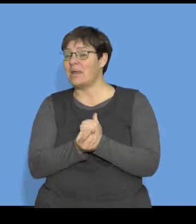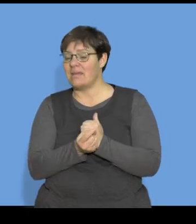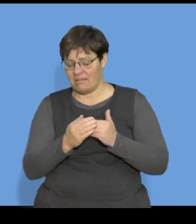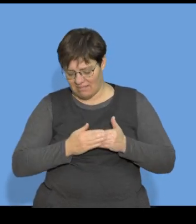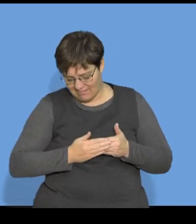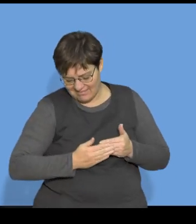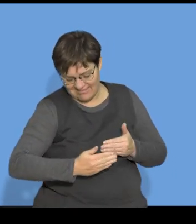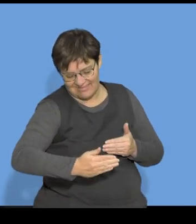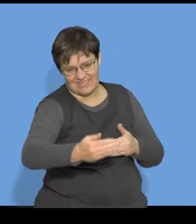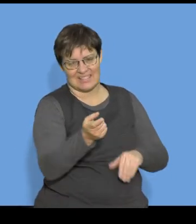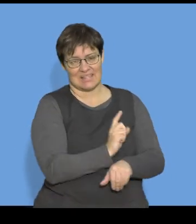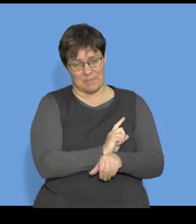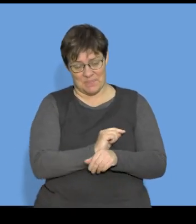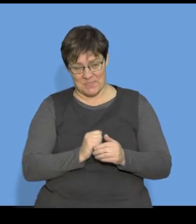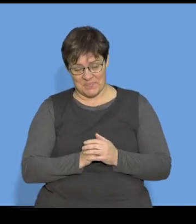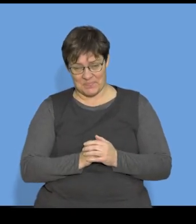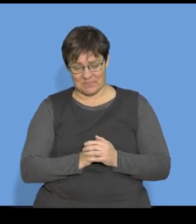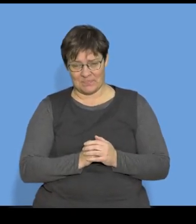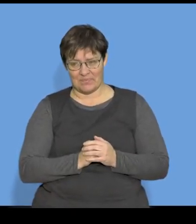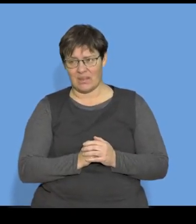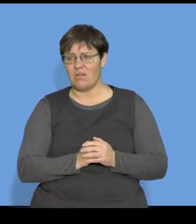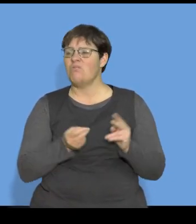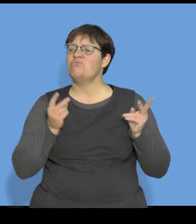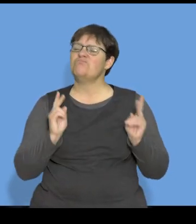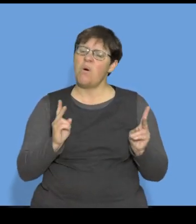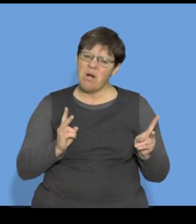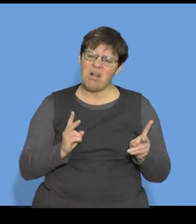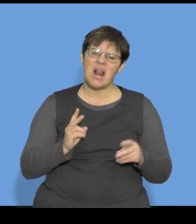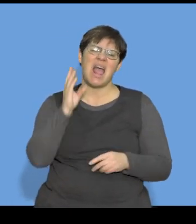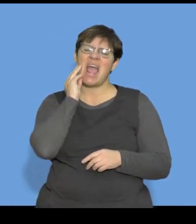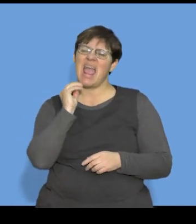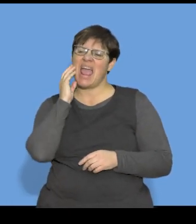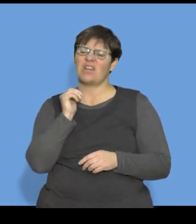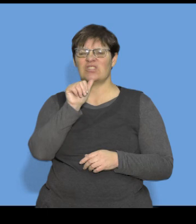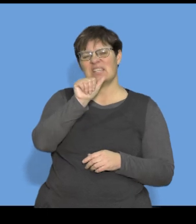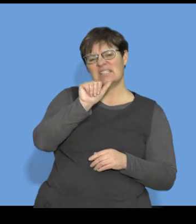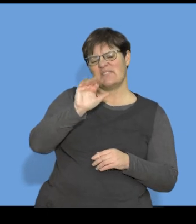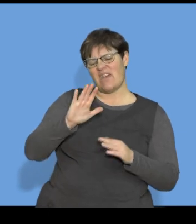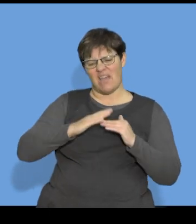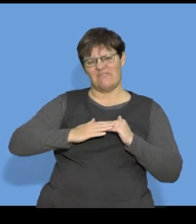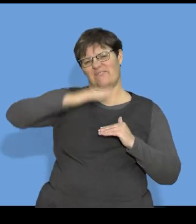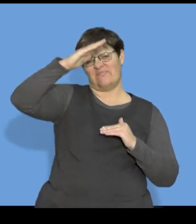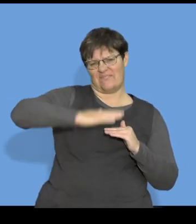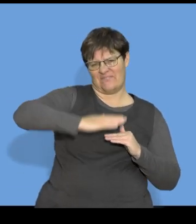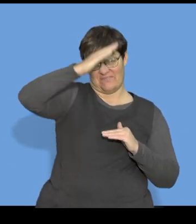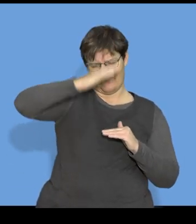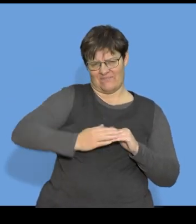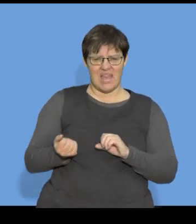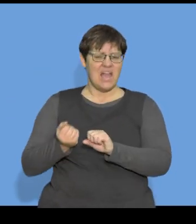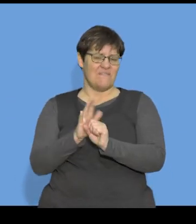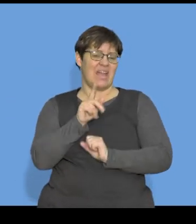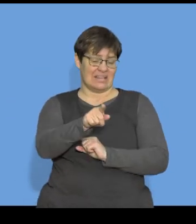occurs over a long period of time. Usually it affects people at this age, older people, at